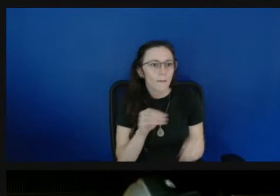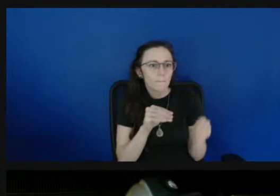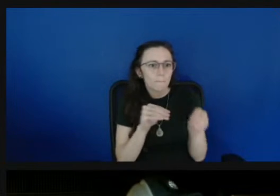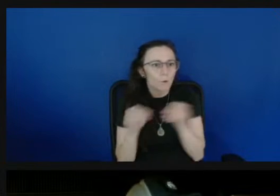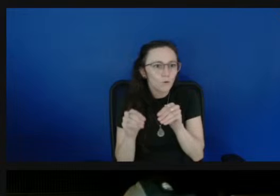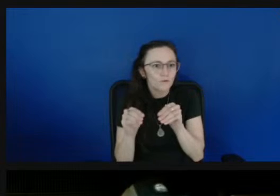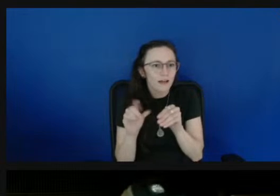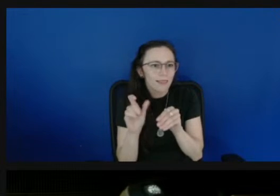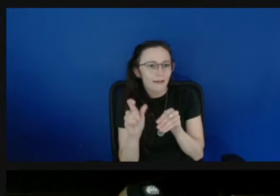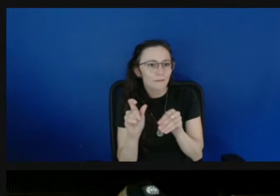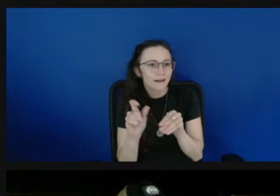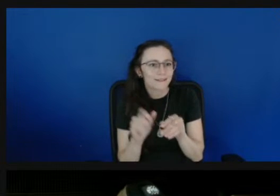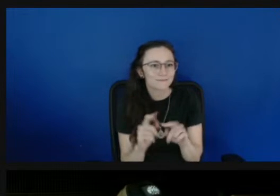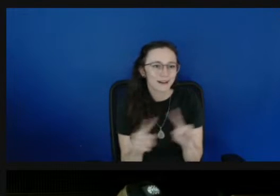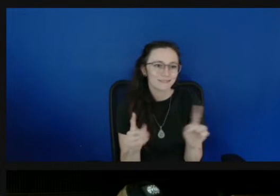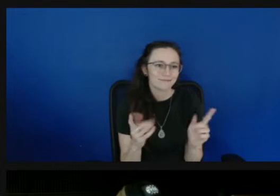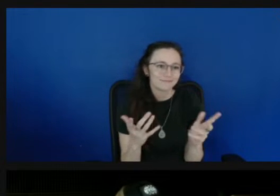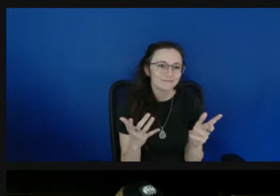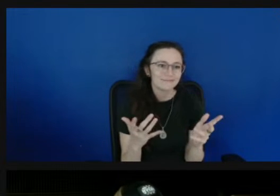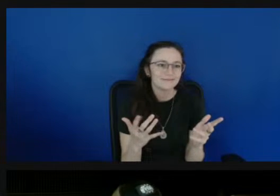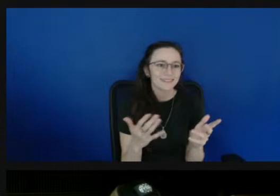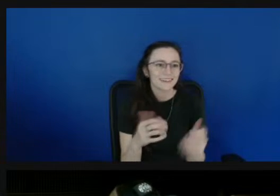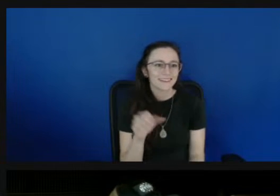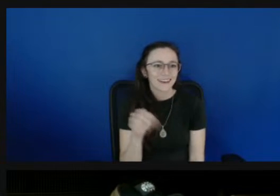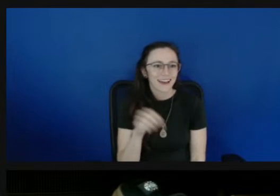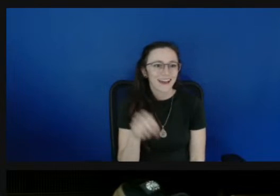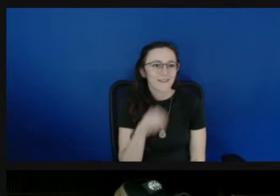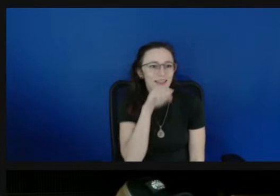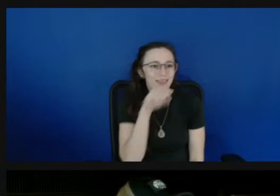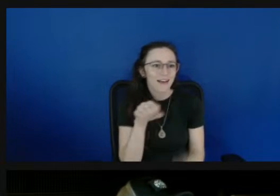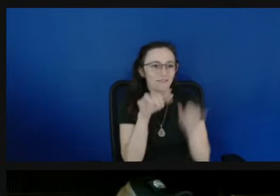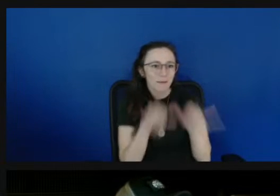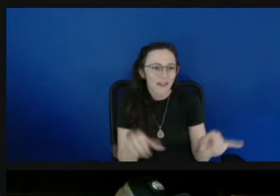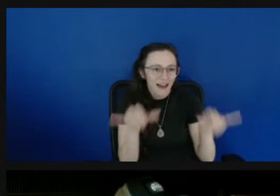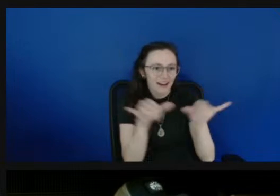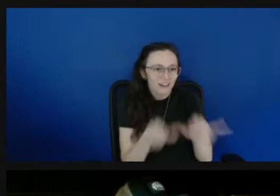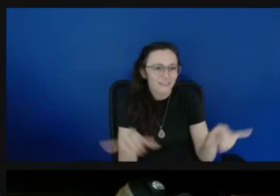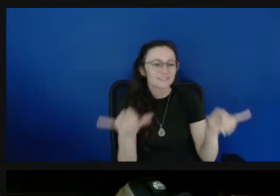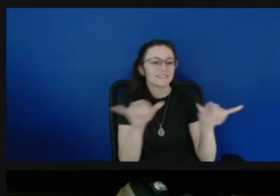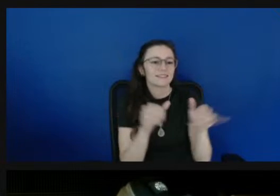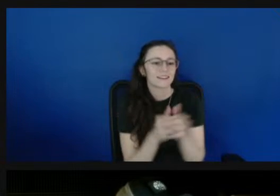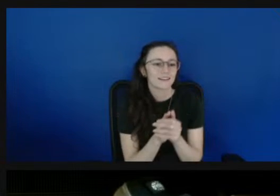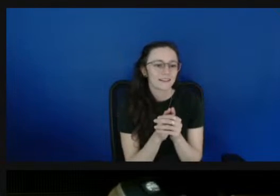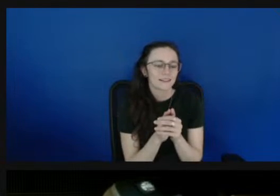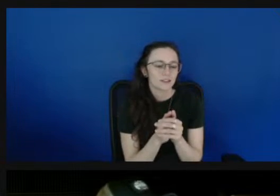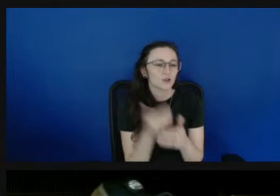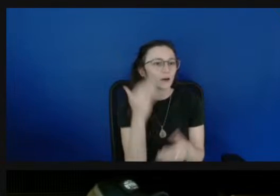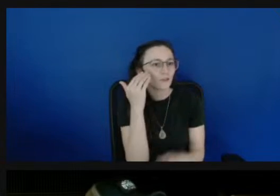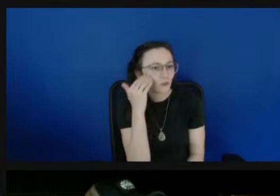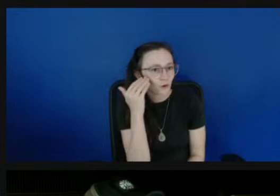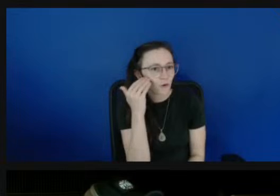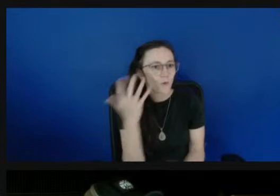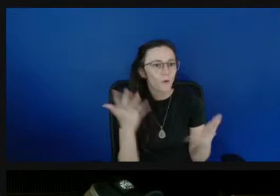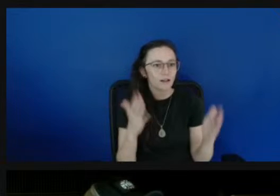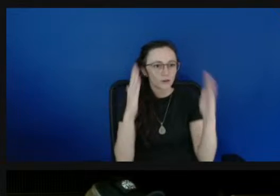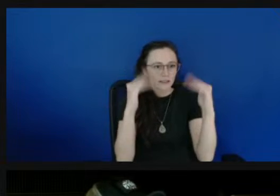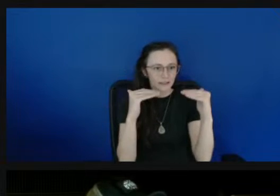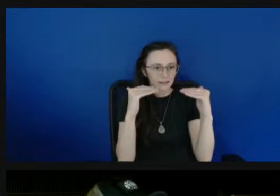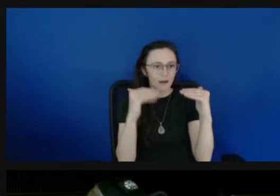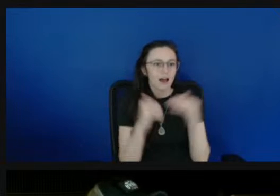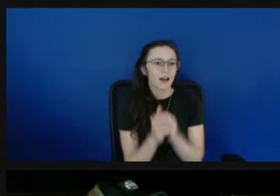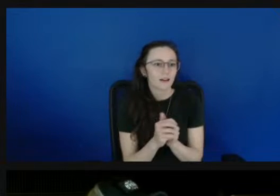Yeah. The patterns were fairly stable, right? And so we knew we